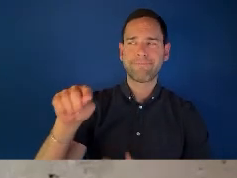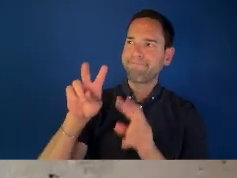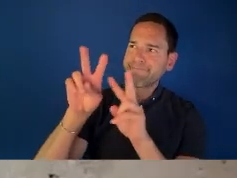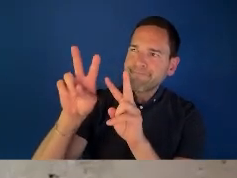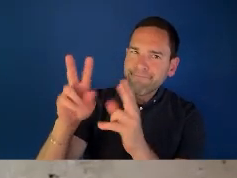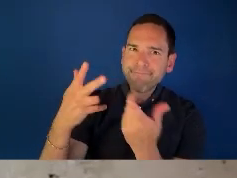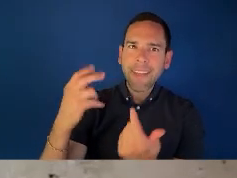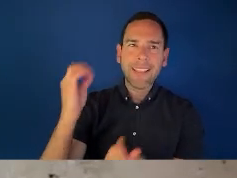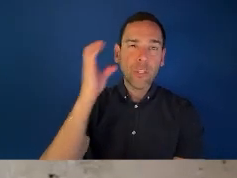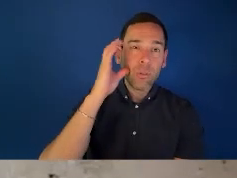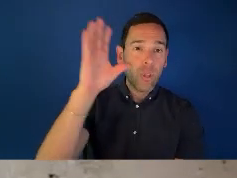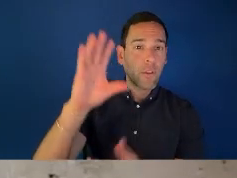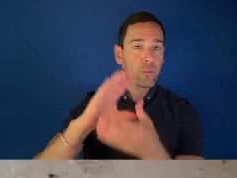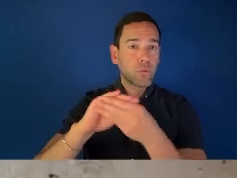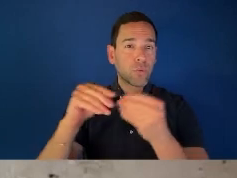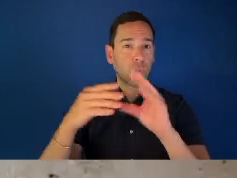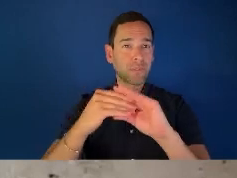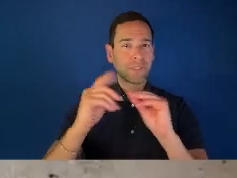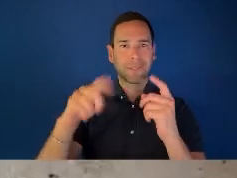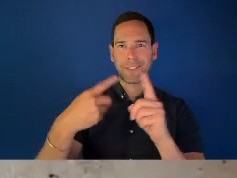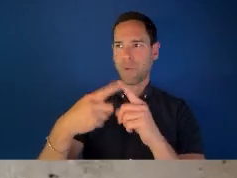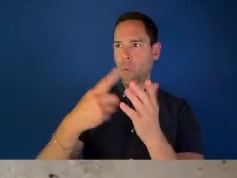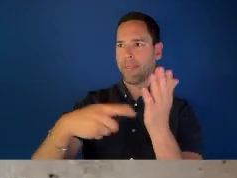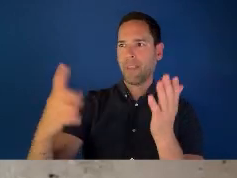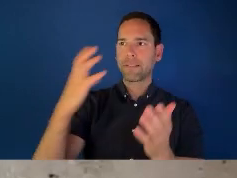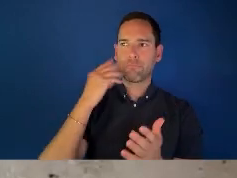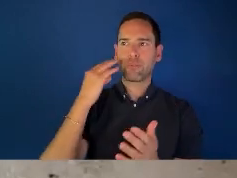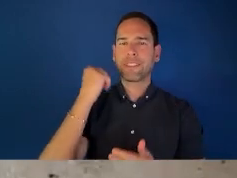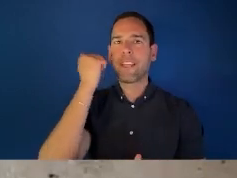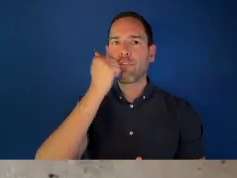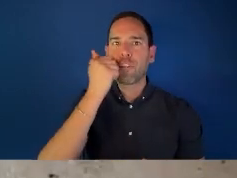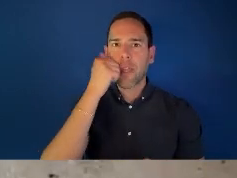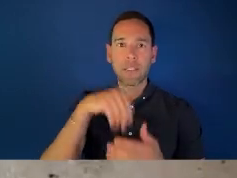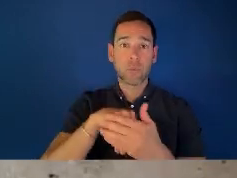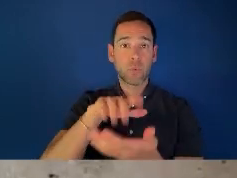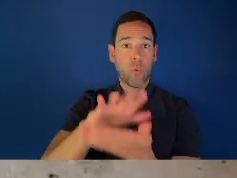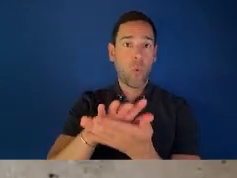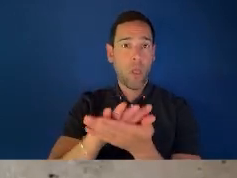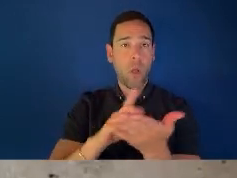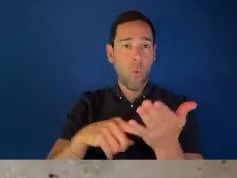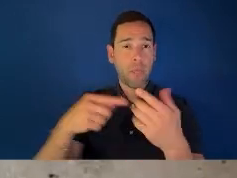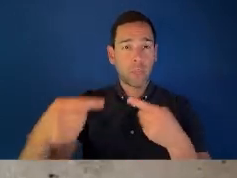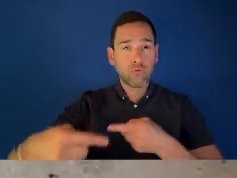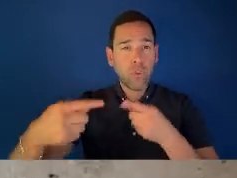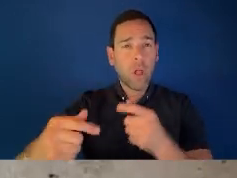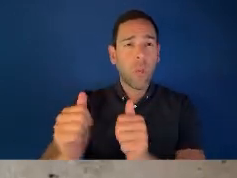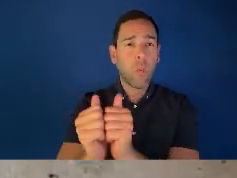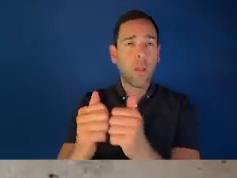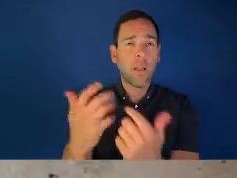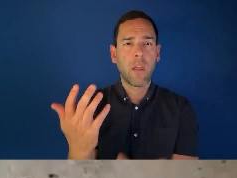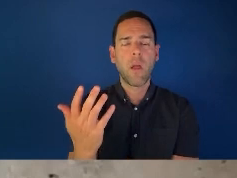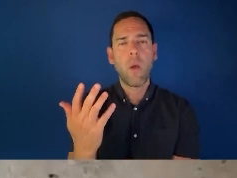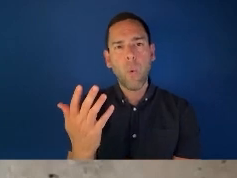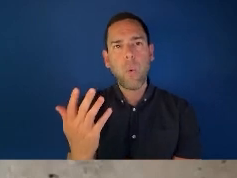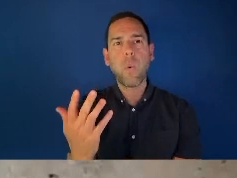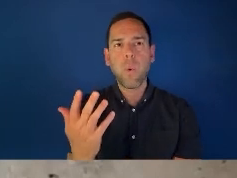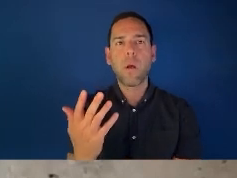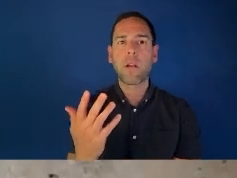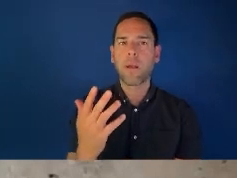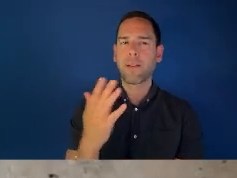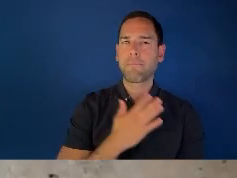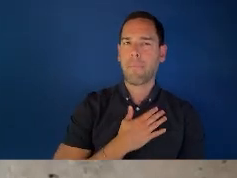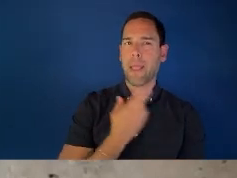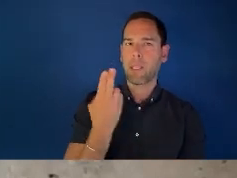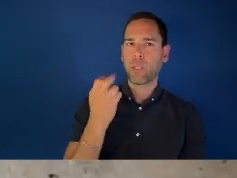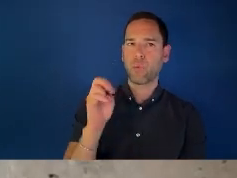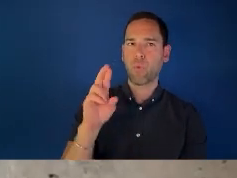I also am working on a research project right now. I got a grant from the